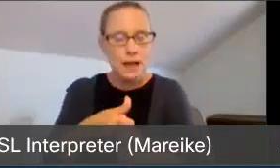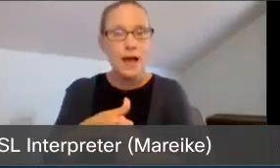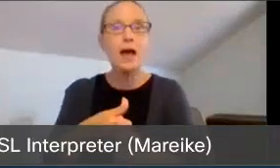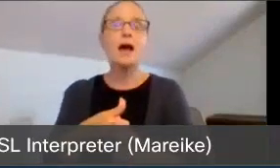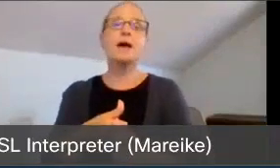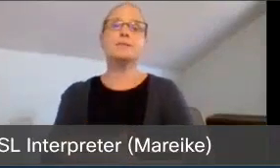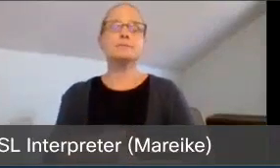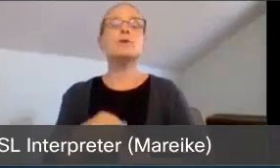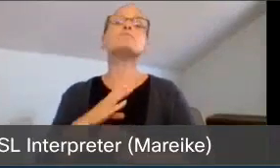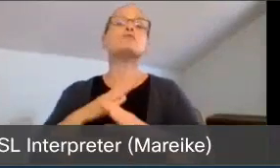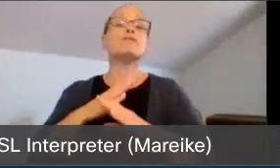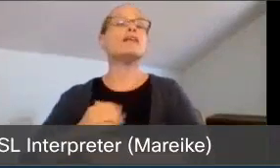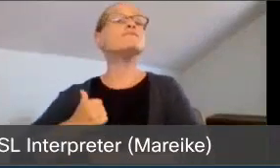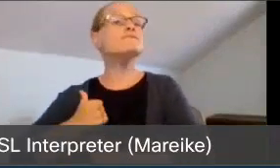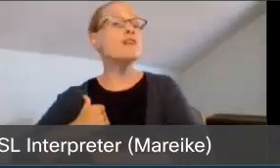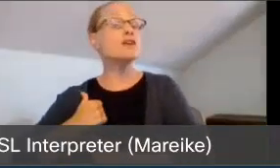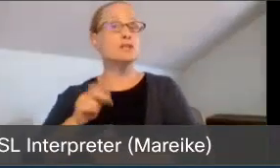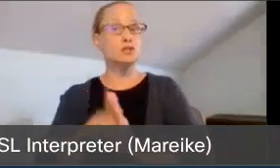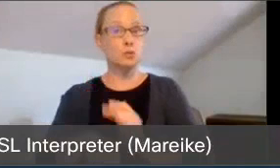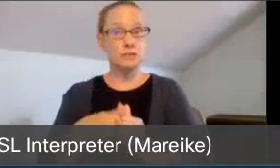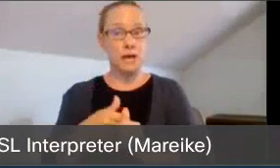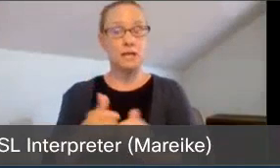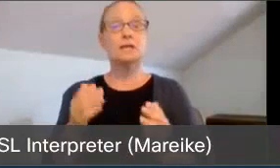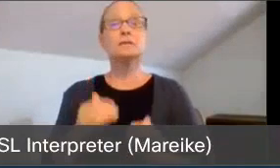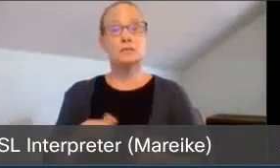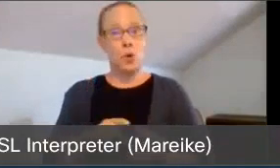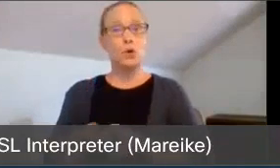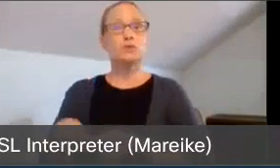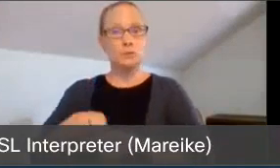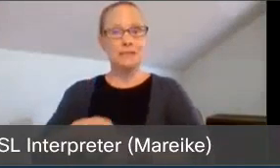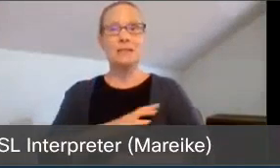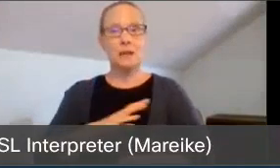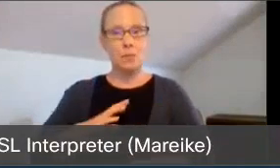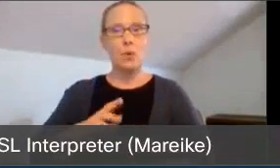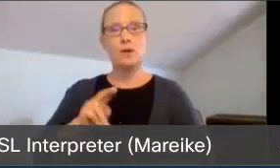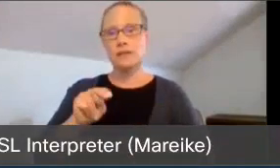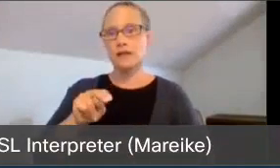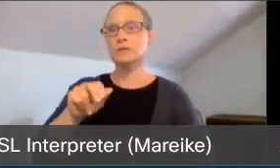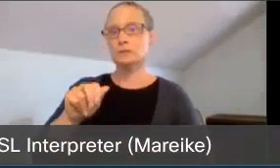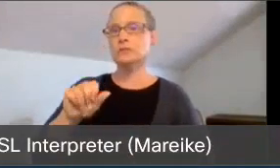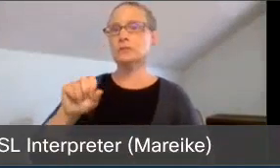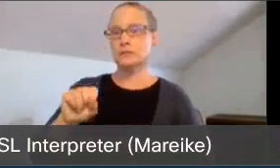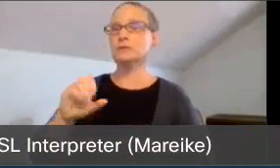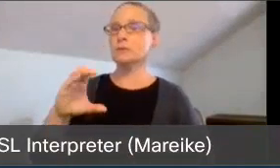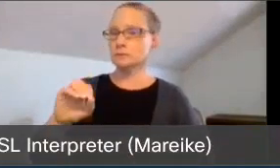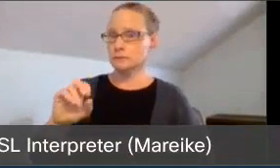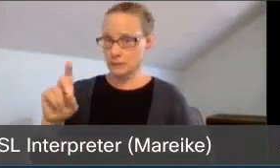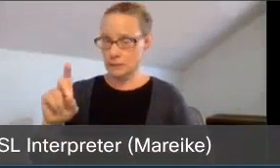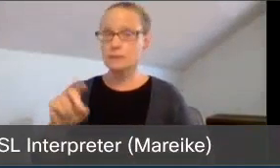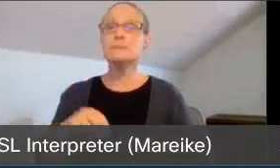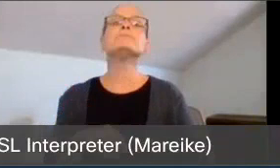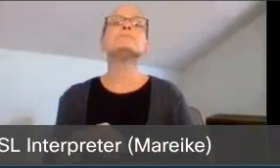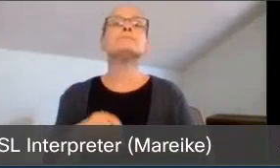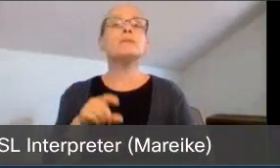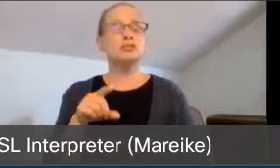veteran suicide. Ms. Battle serves on the board of the National Association of Crisis Organization Directors, is